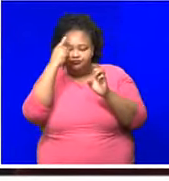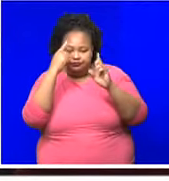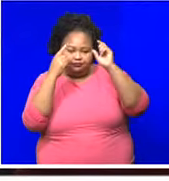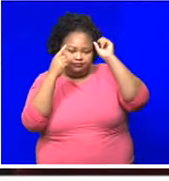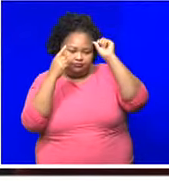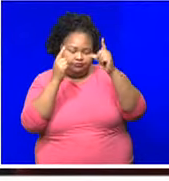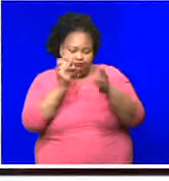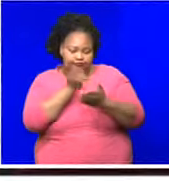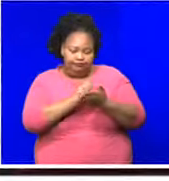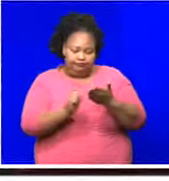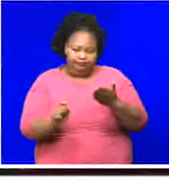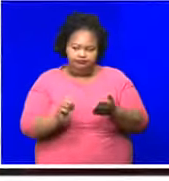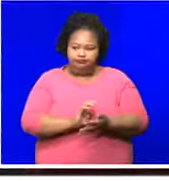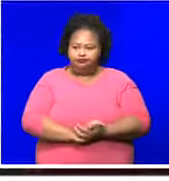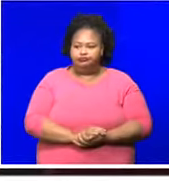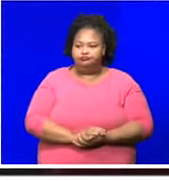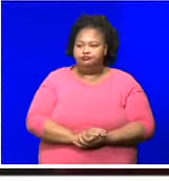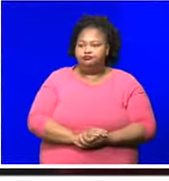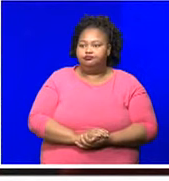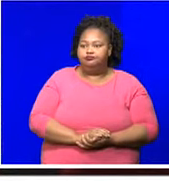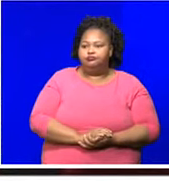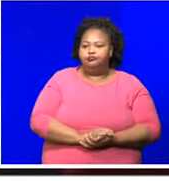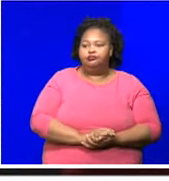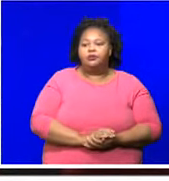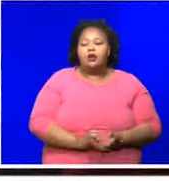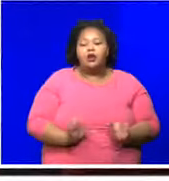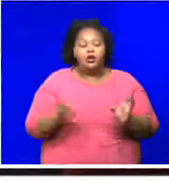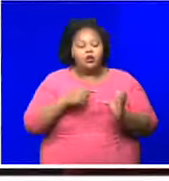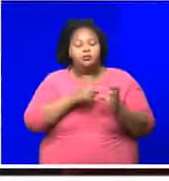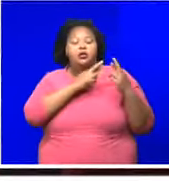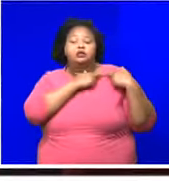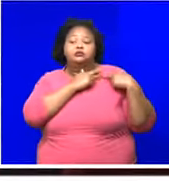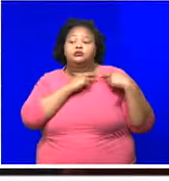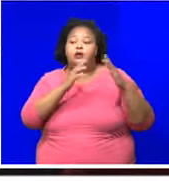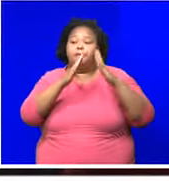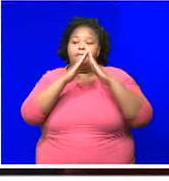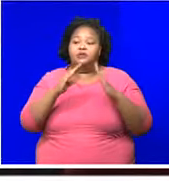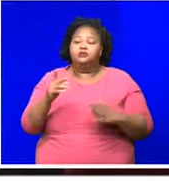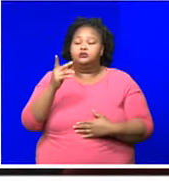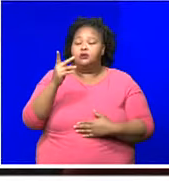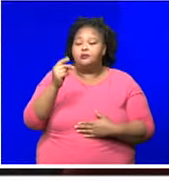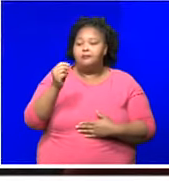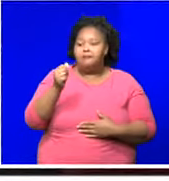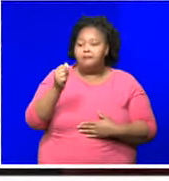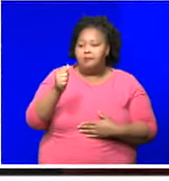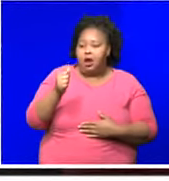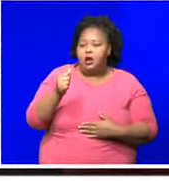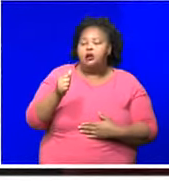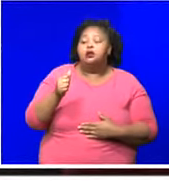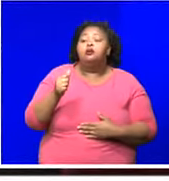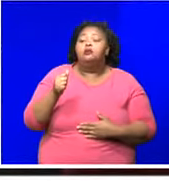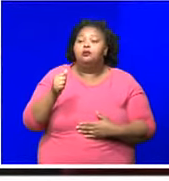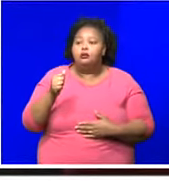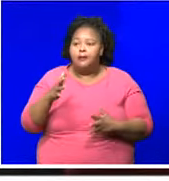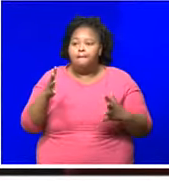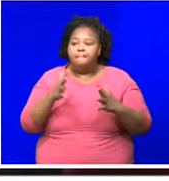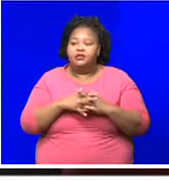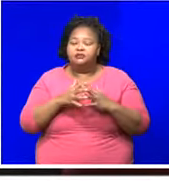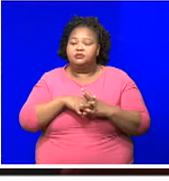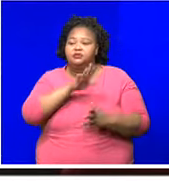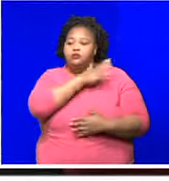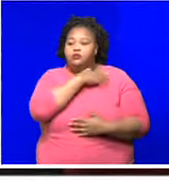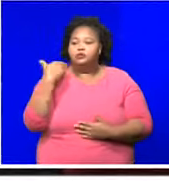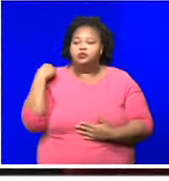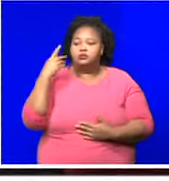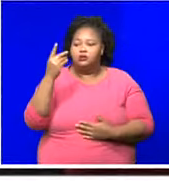of Finance Senate Portfolio Committee, led by Senator Tony Smanze, as the chairperson, has hosted a stakeholder consultation meeting on the reinsurance